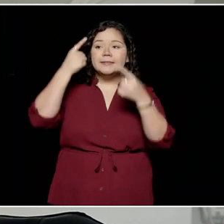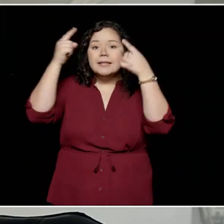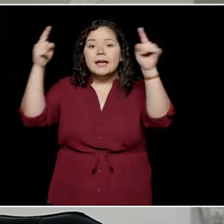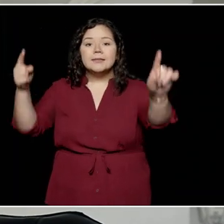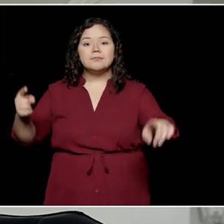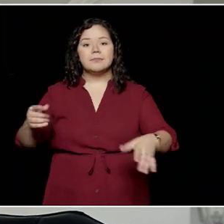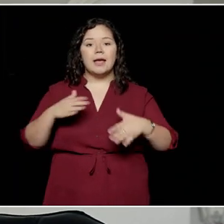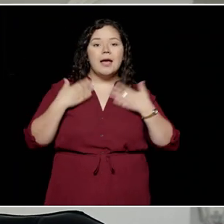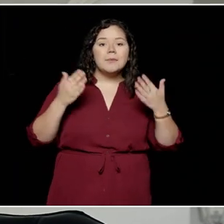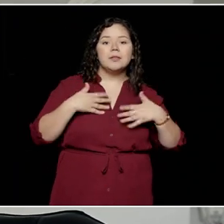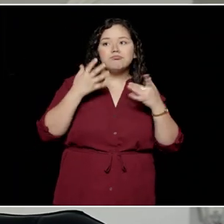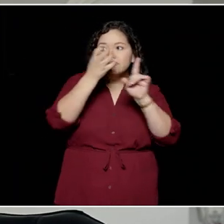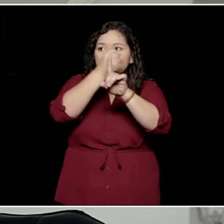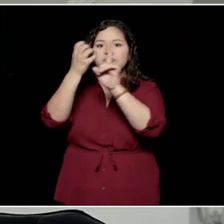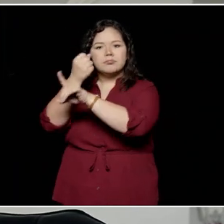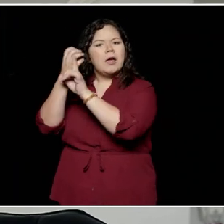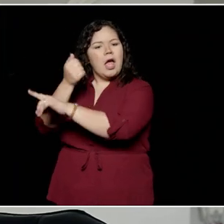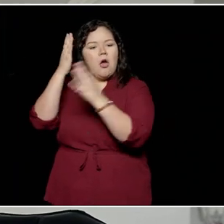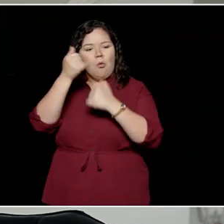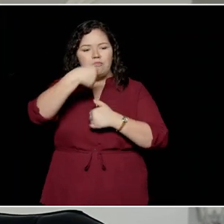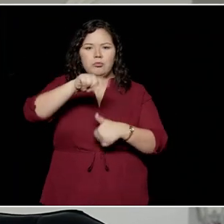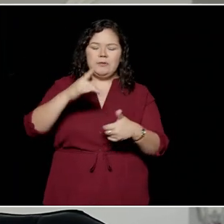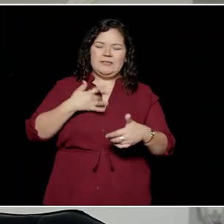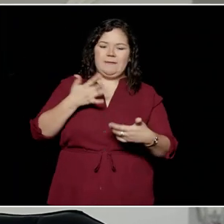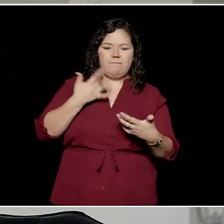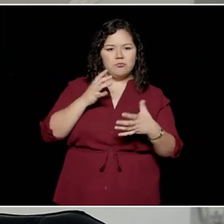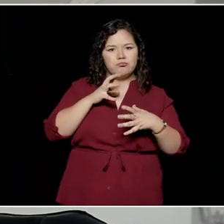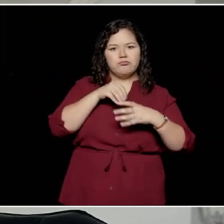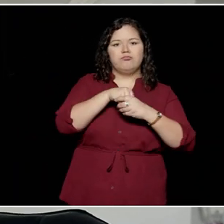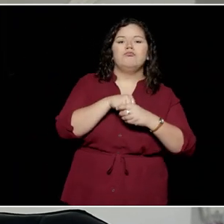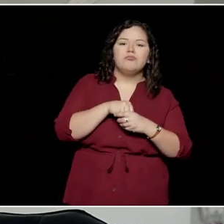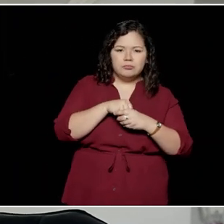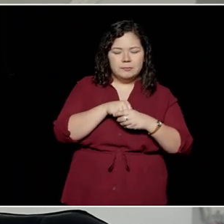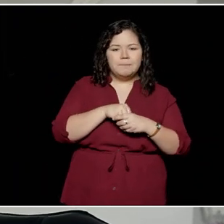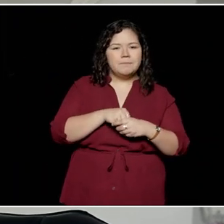success, your happiness and achievements, as you yourselves